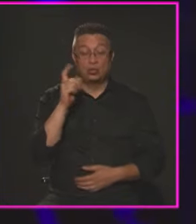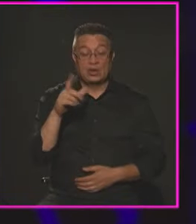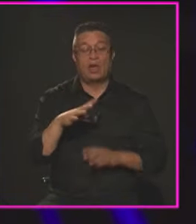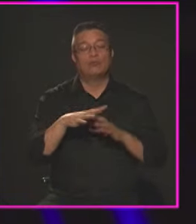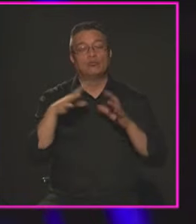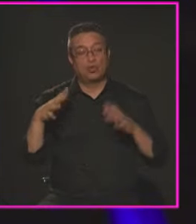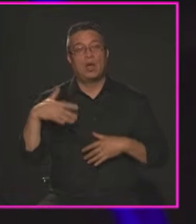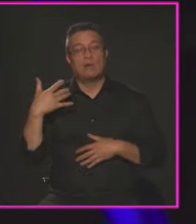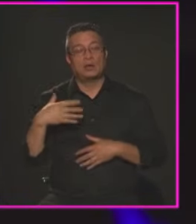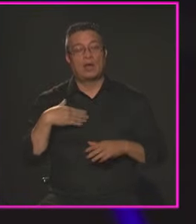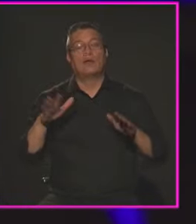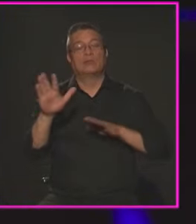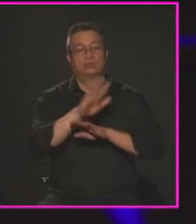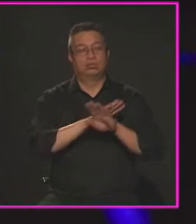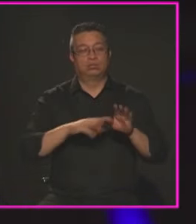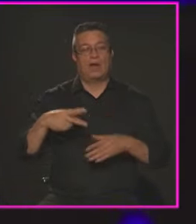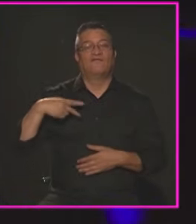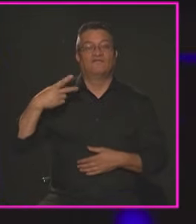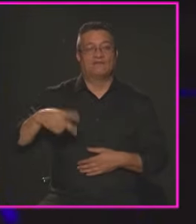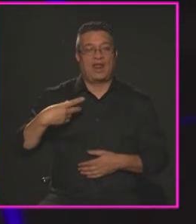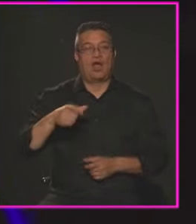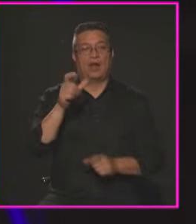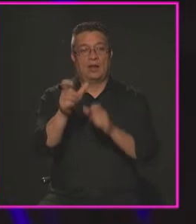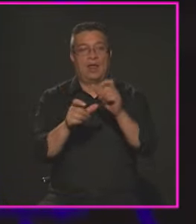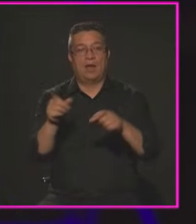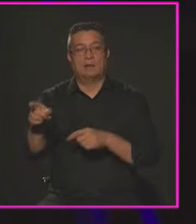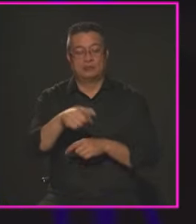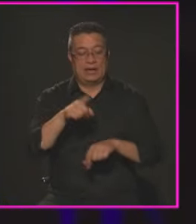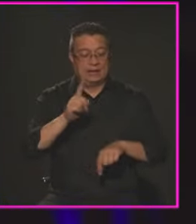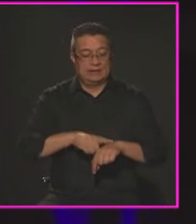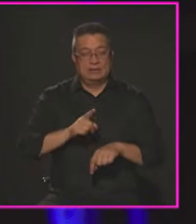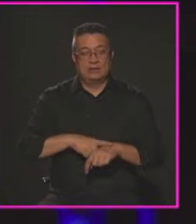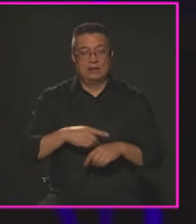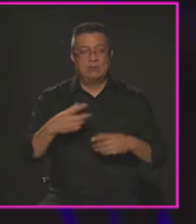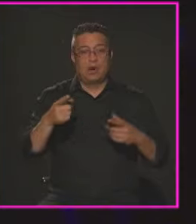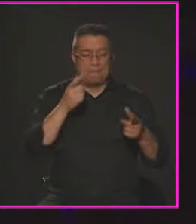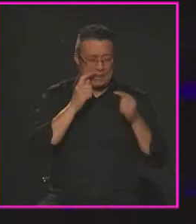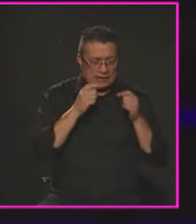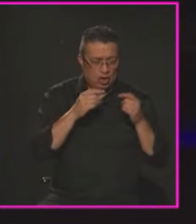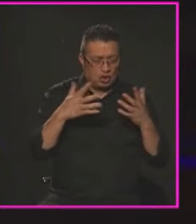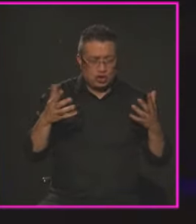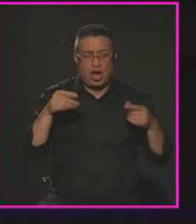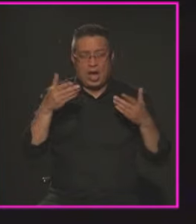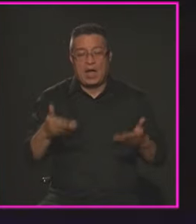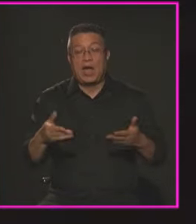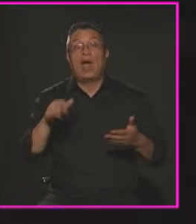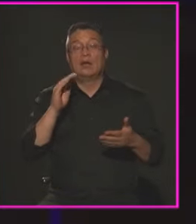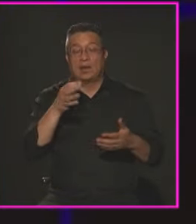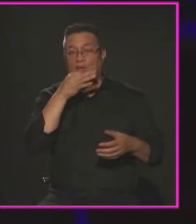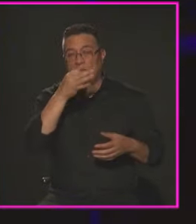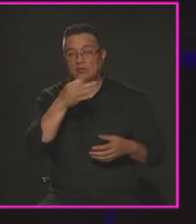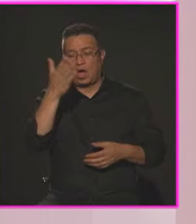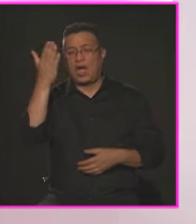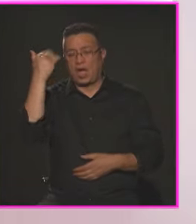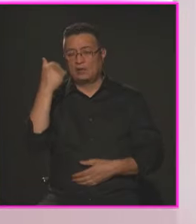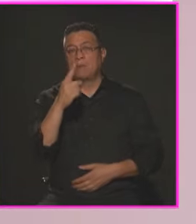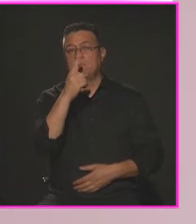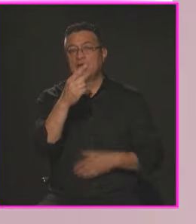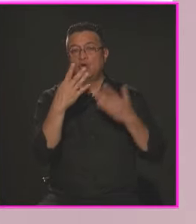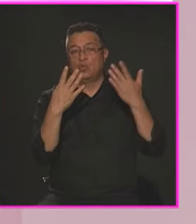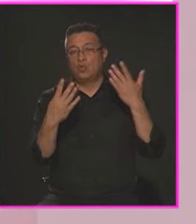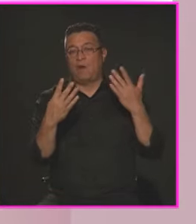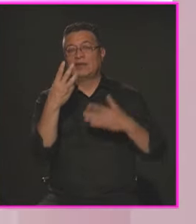of civilization in dark and dangerous times. And this was stated beautifully in 1939 by Abraham Flexner, who was